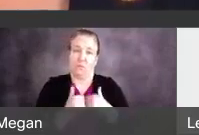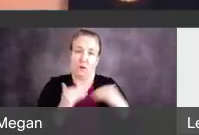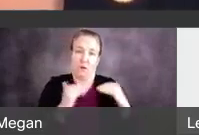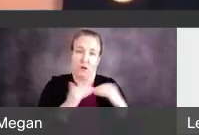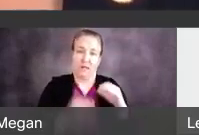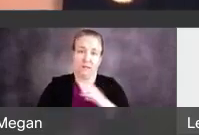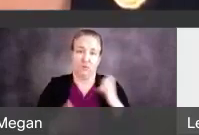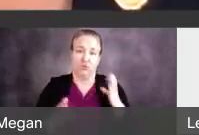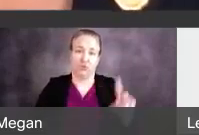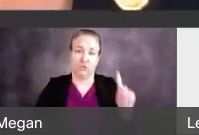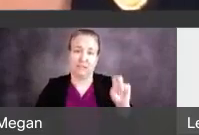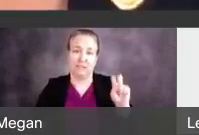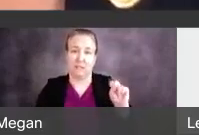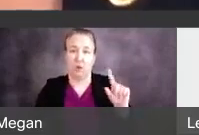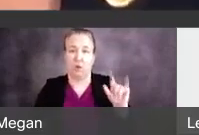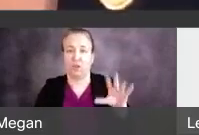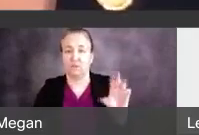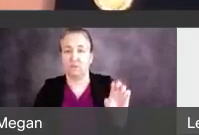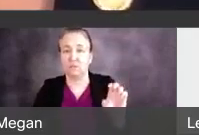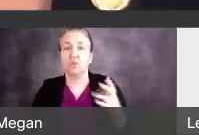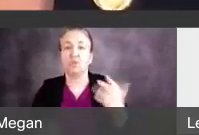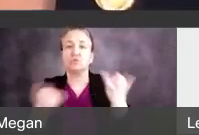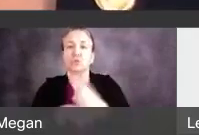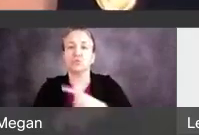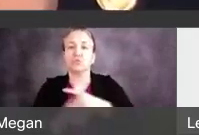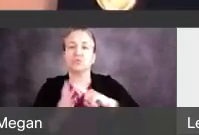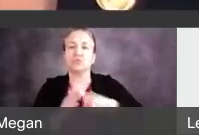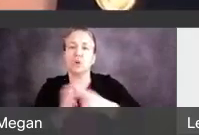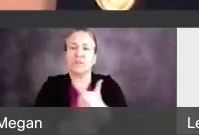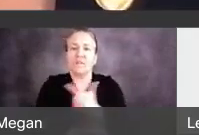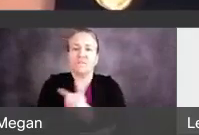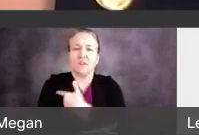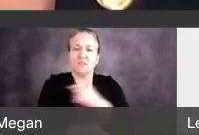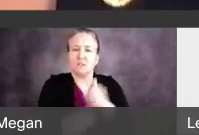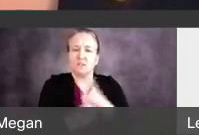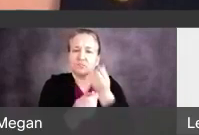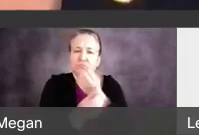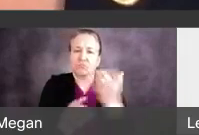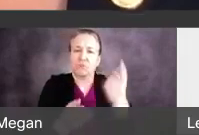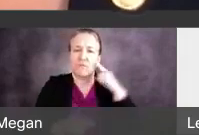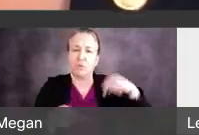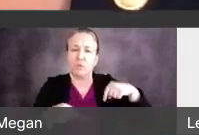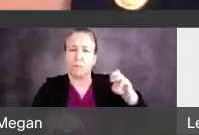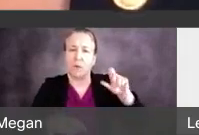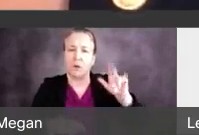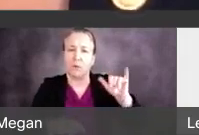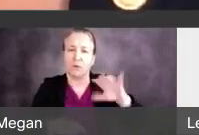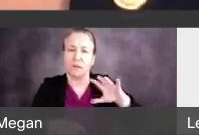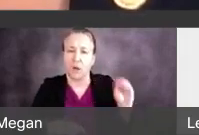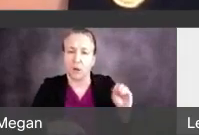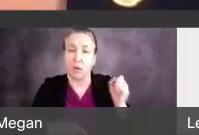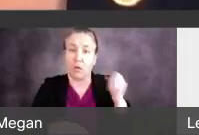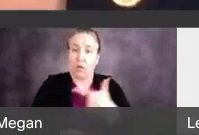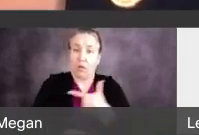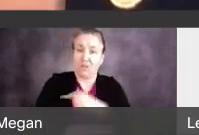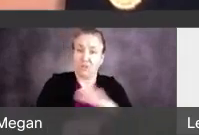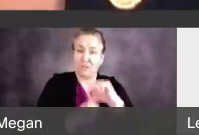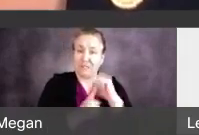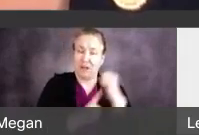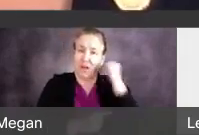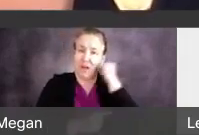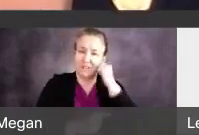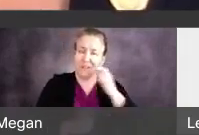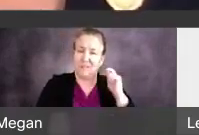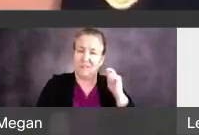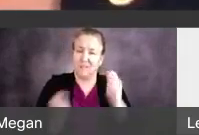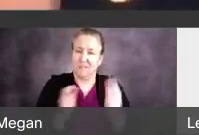Lawrence. Today I'm going to begin with the latest vaccine updates for Montgomery County. The vaccine situation is changing on a daily